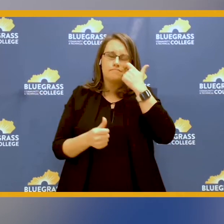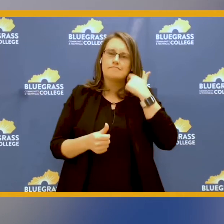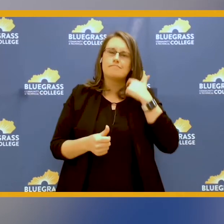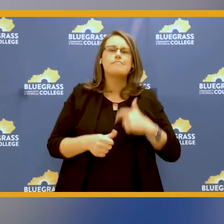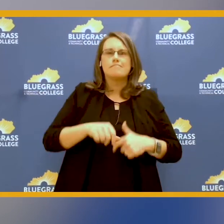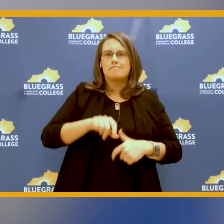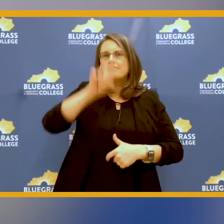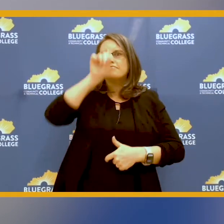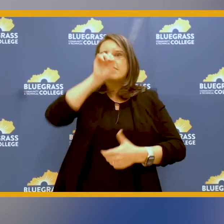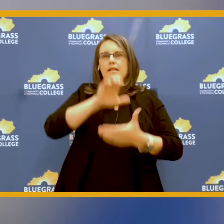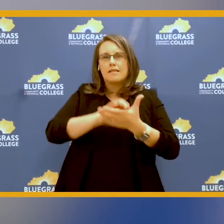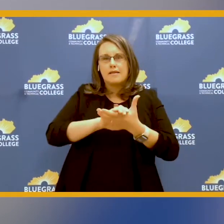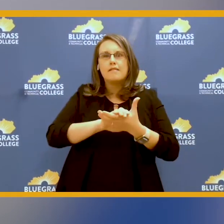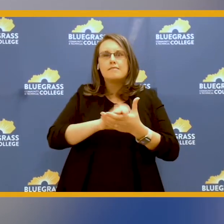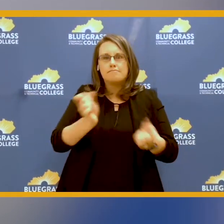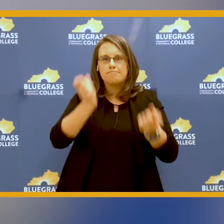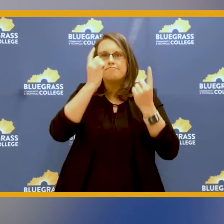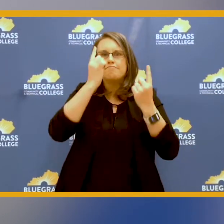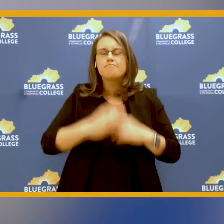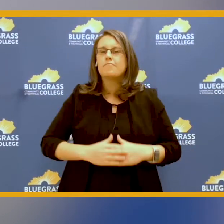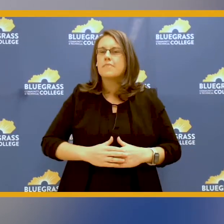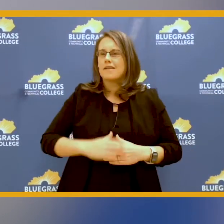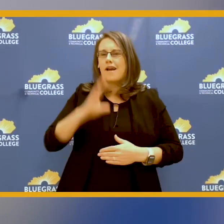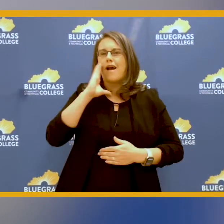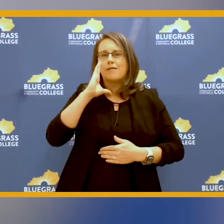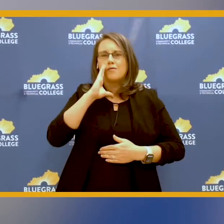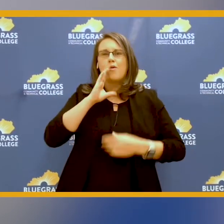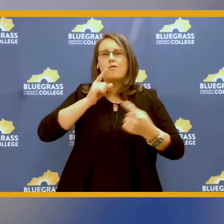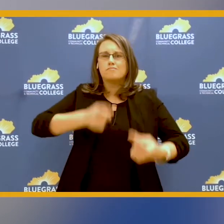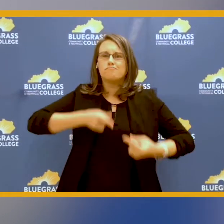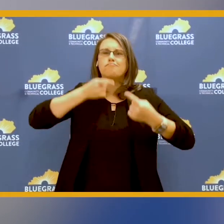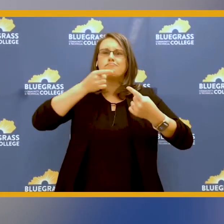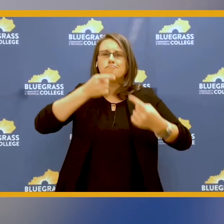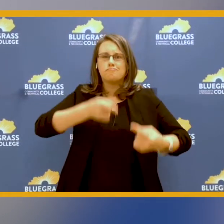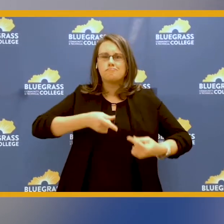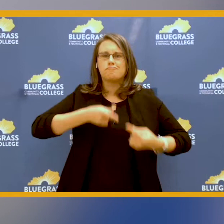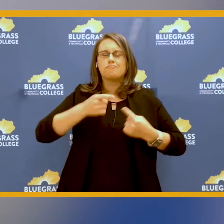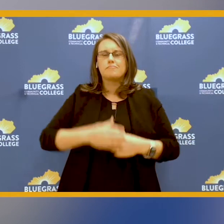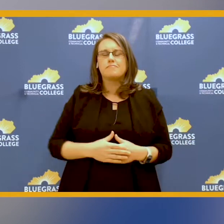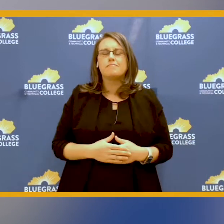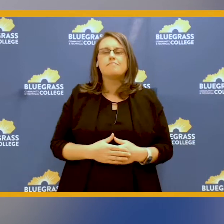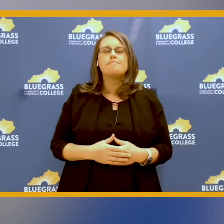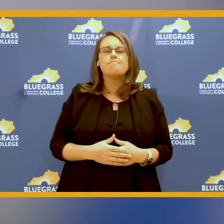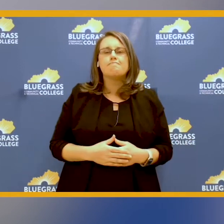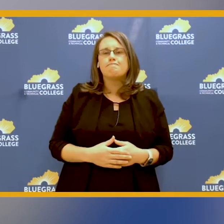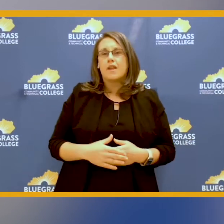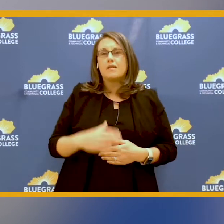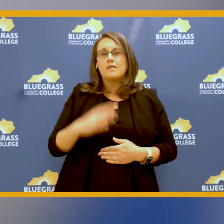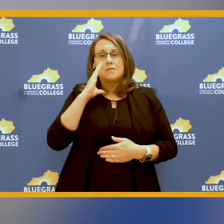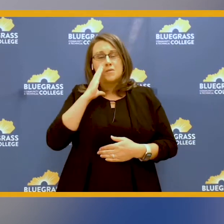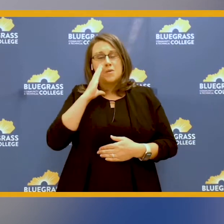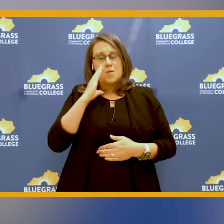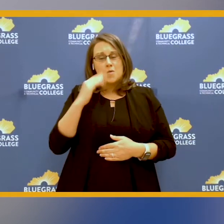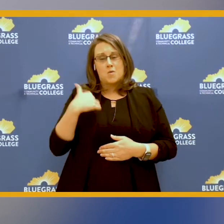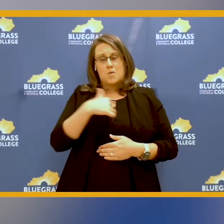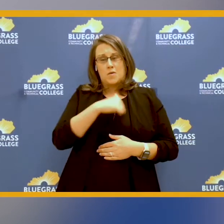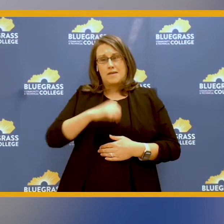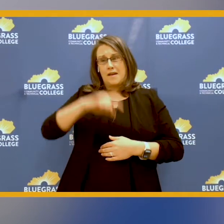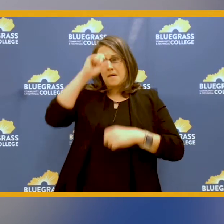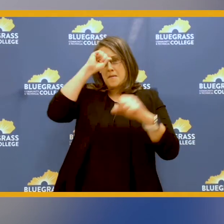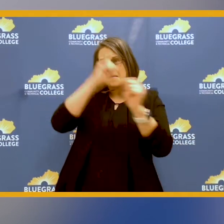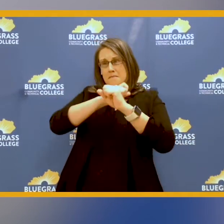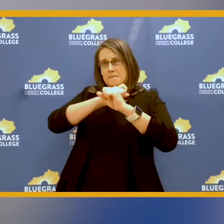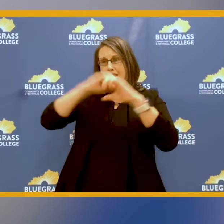me, the hardship is real and painful. It has taken more from us than we can